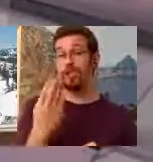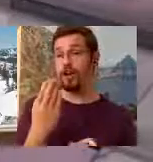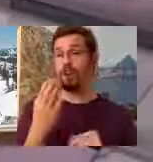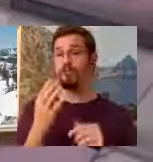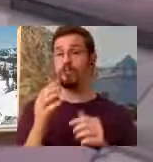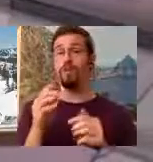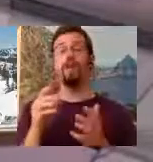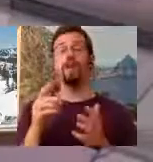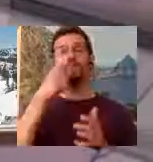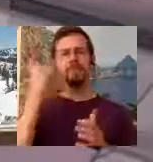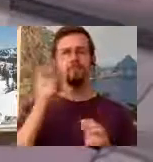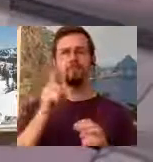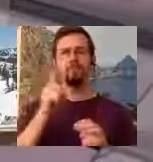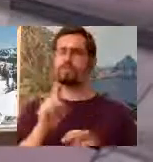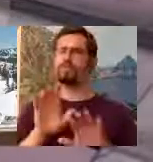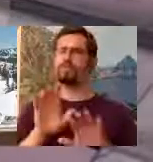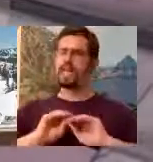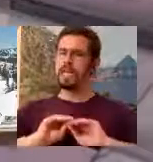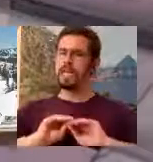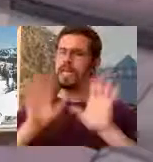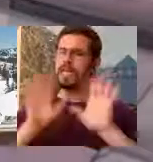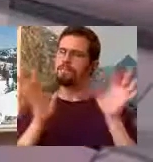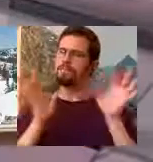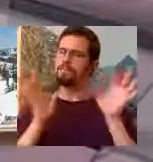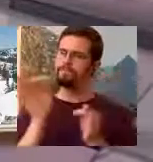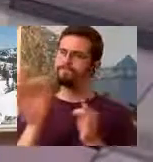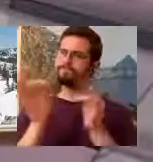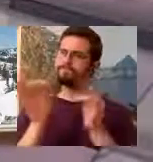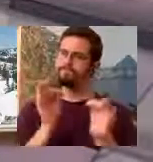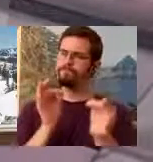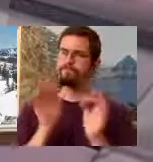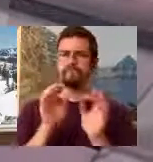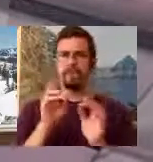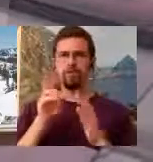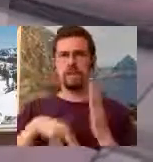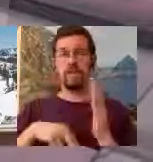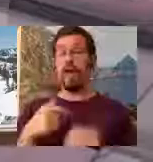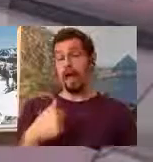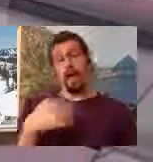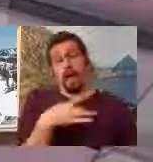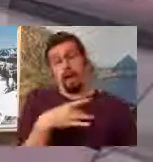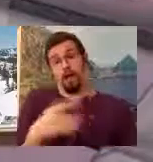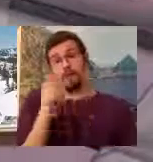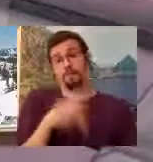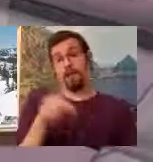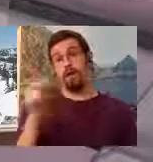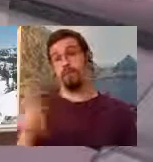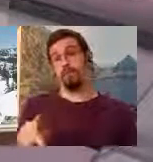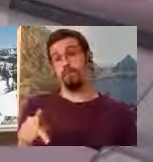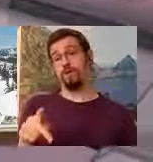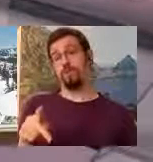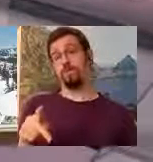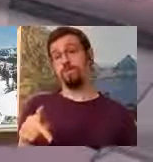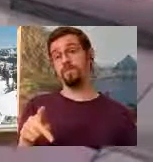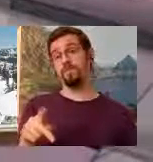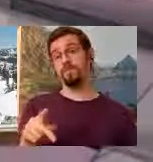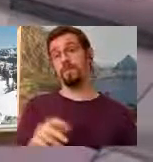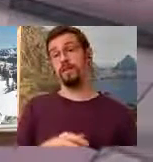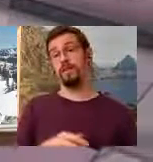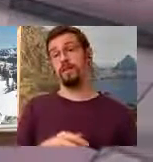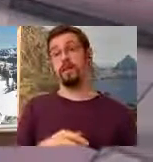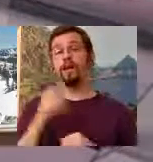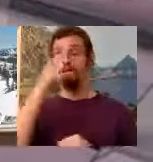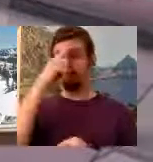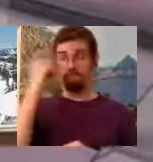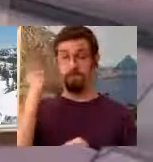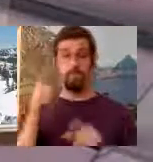and clear. No, it wasn't good. And I really liked the PowerPoint that Yosra did as well because it was also